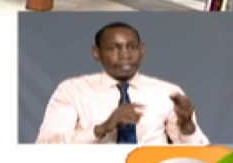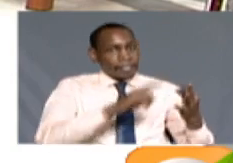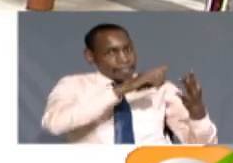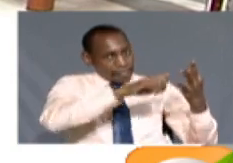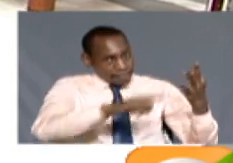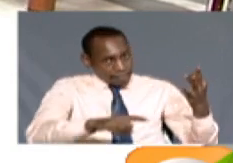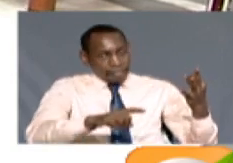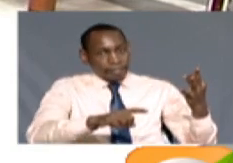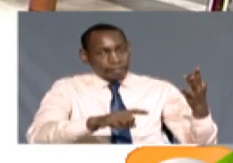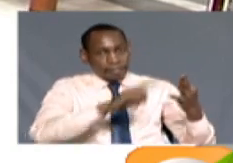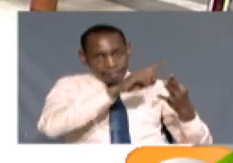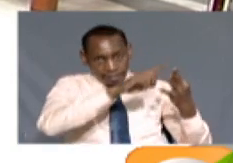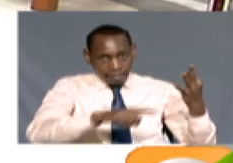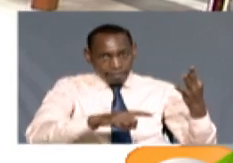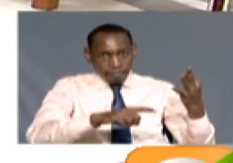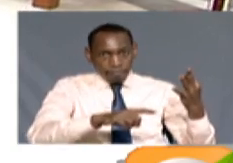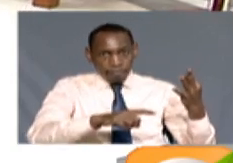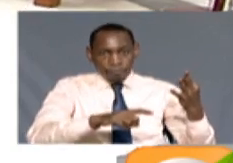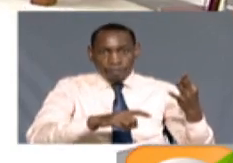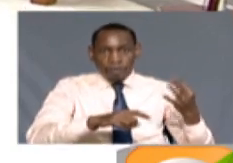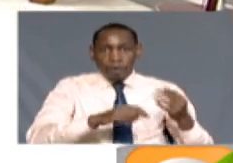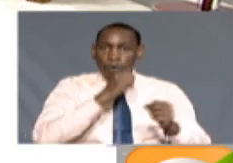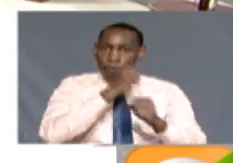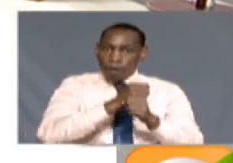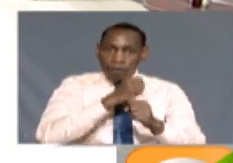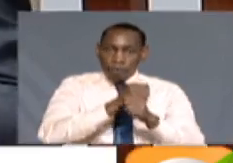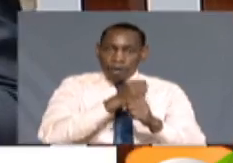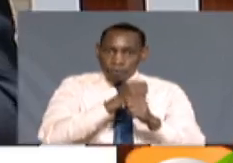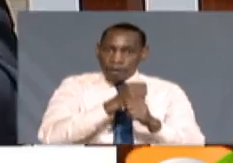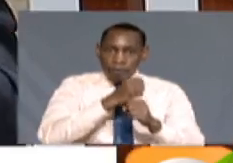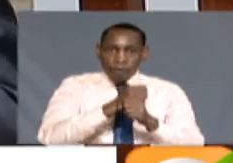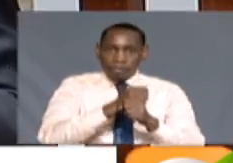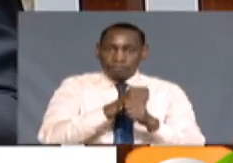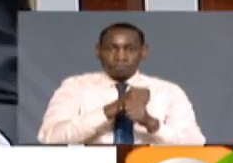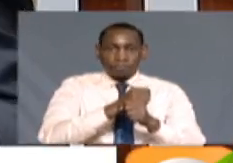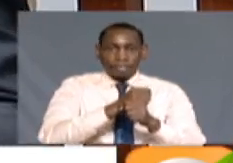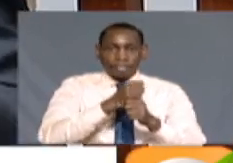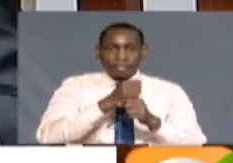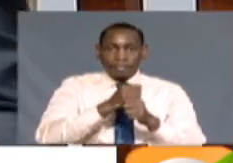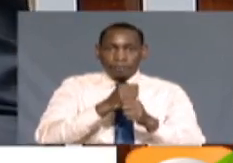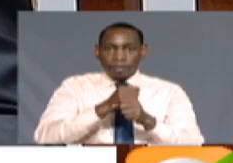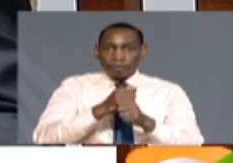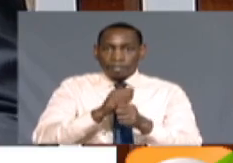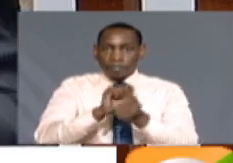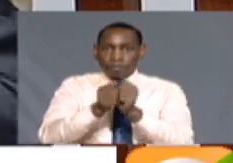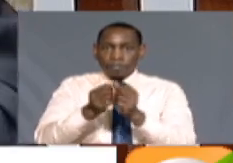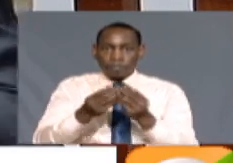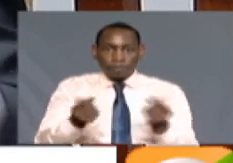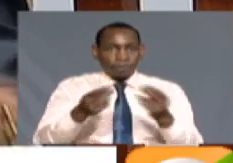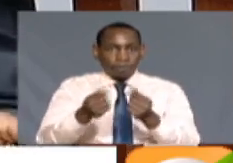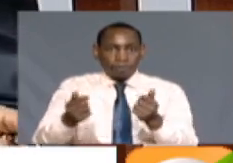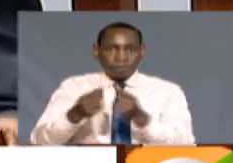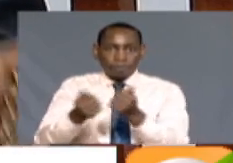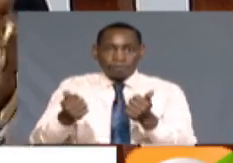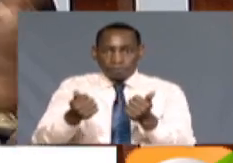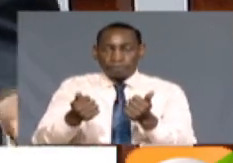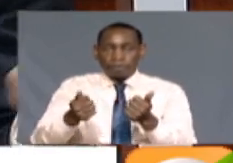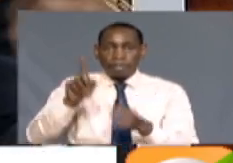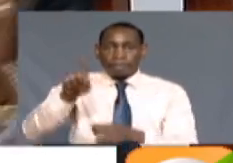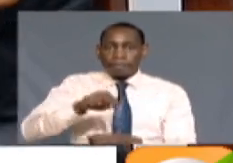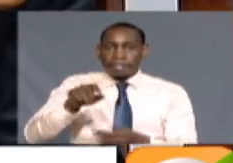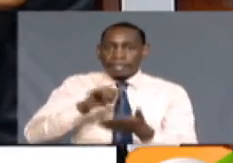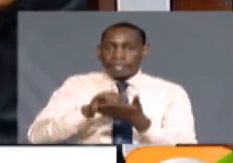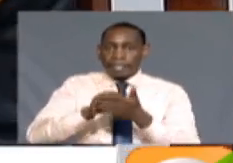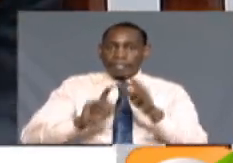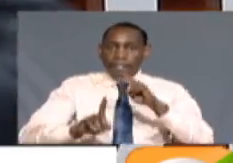three young men move and correct the anomalies that have been created by Kenyans in different departments of our